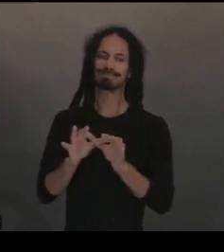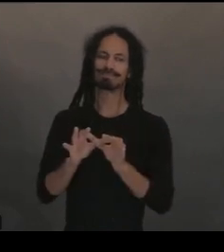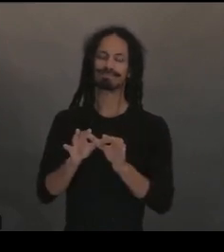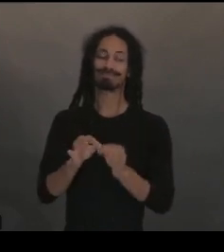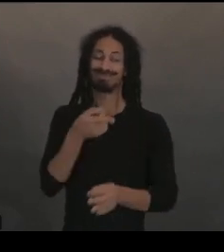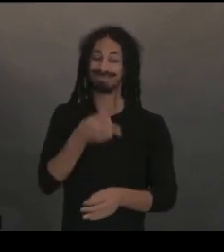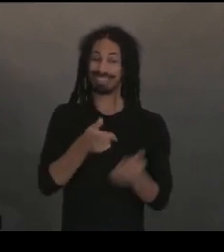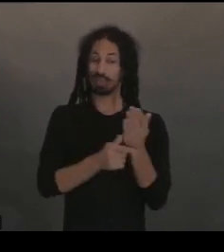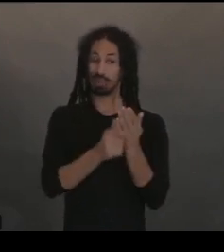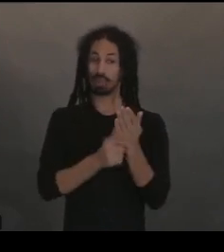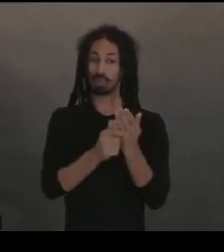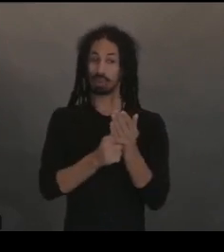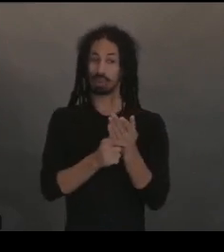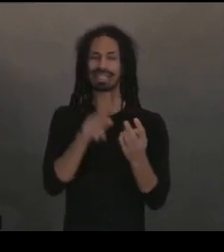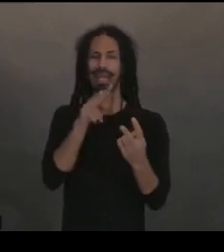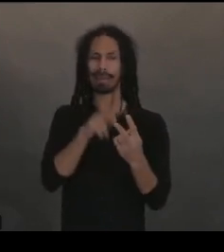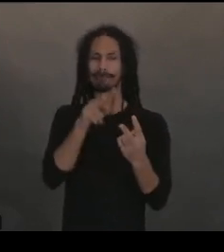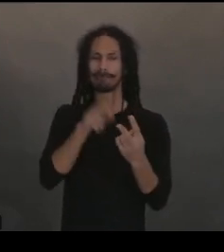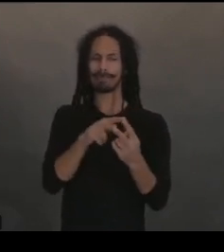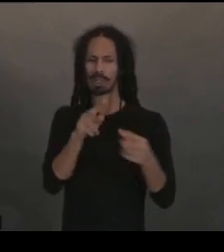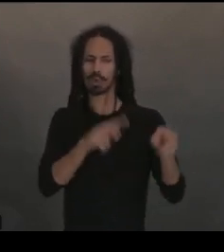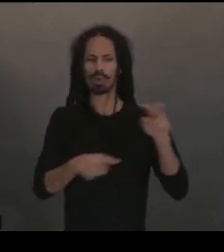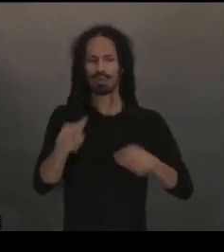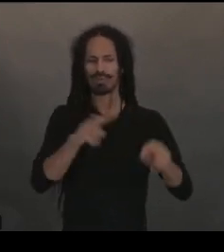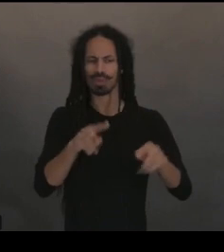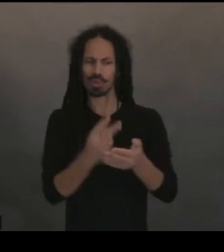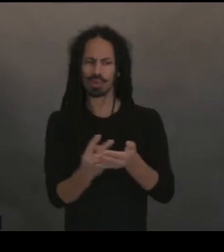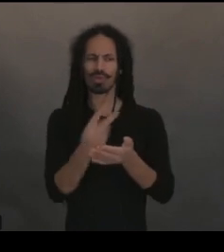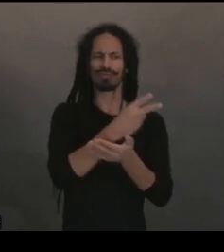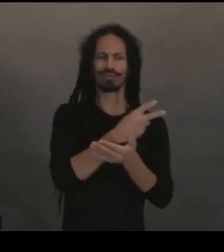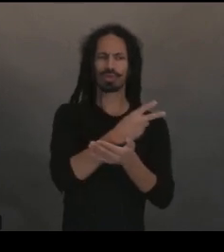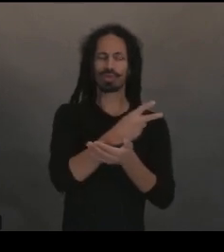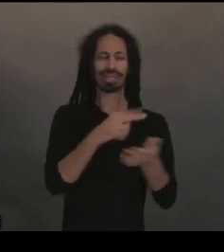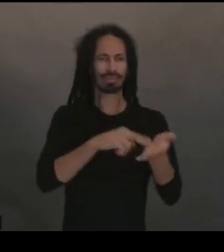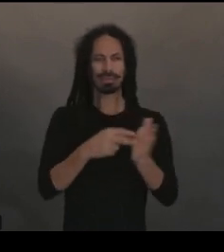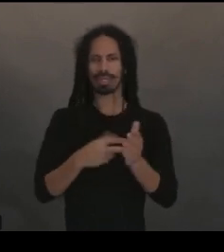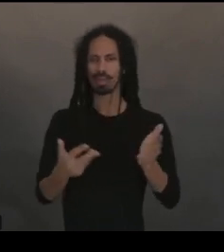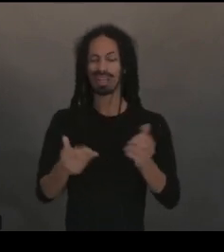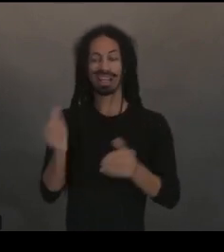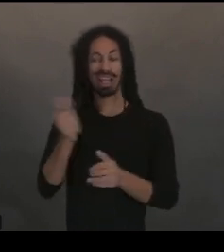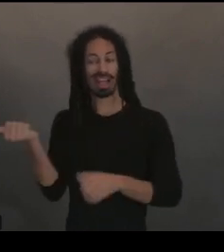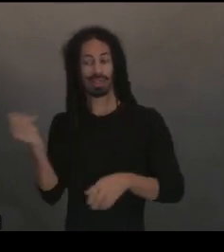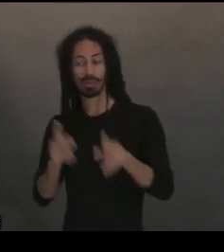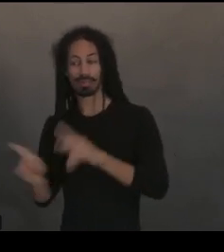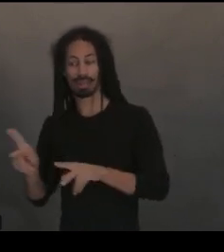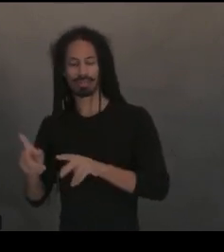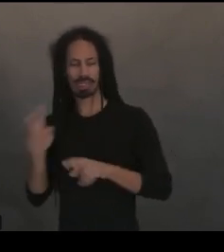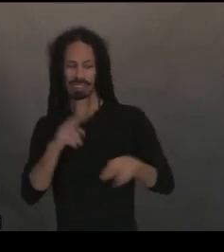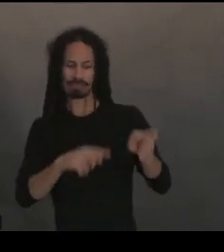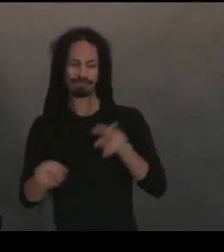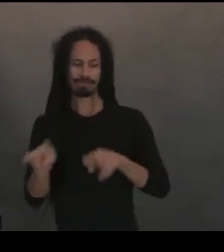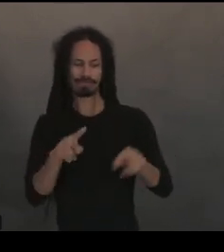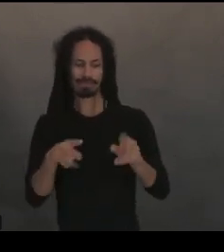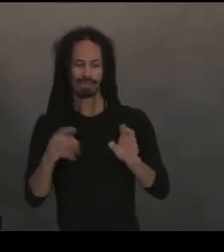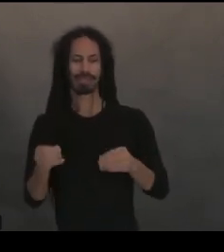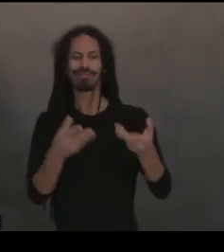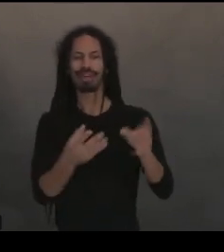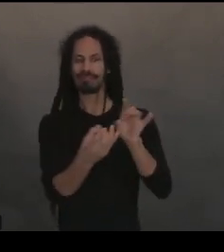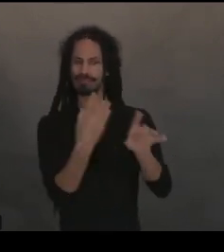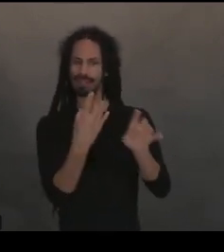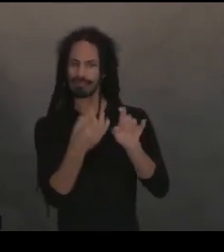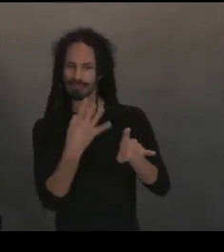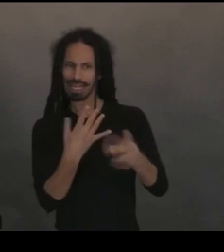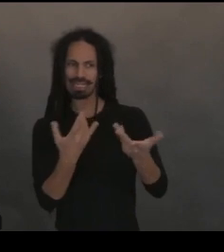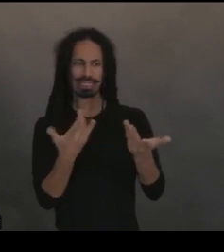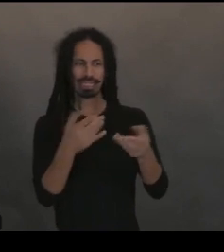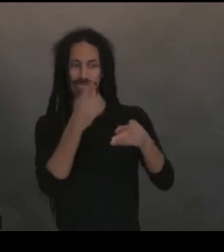review process. This means scholarly peers provide feedback on the validity and merit of the